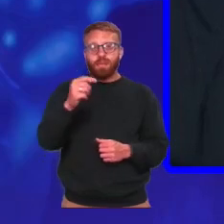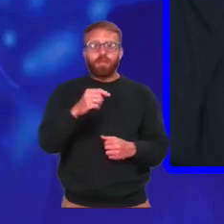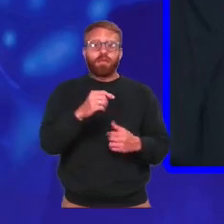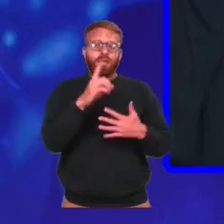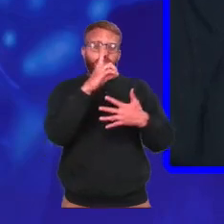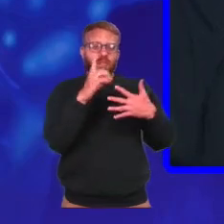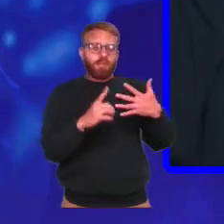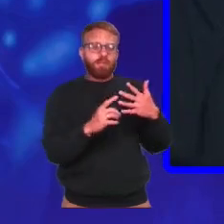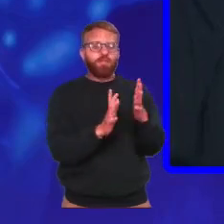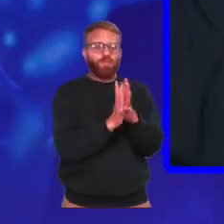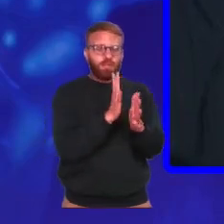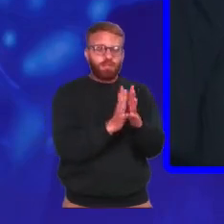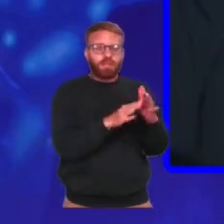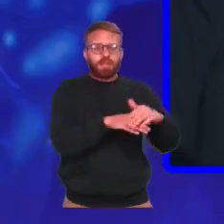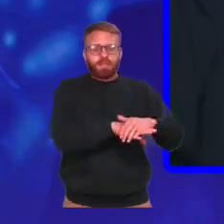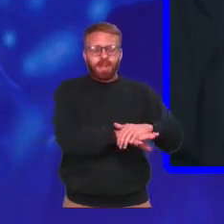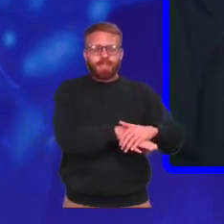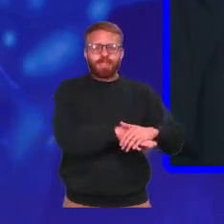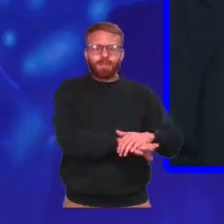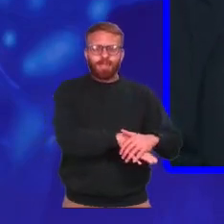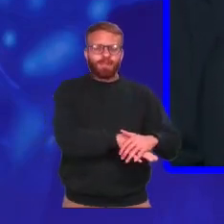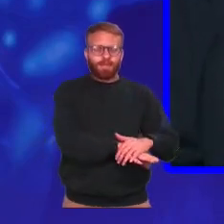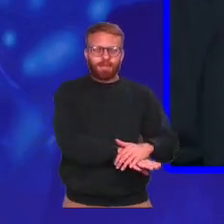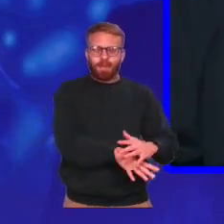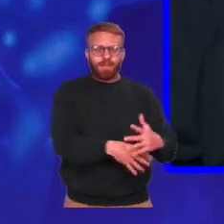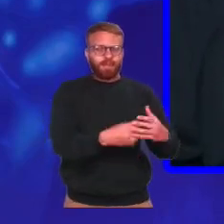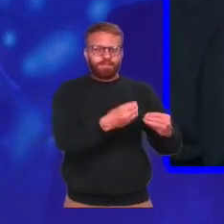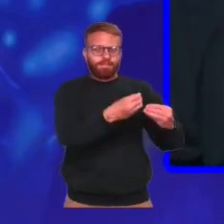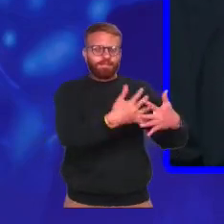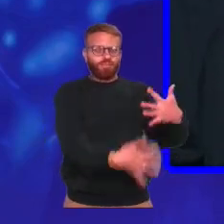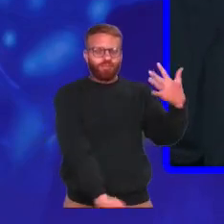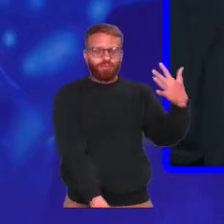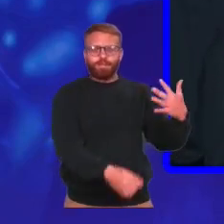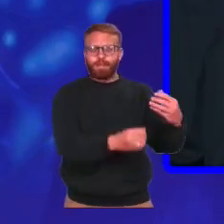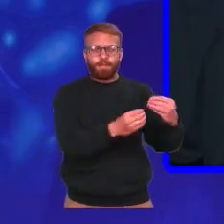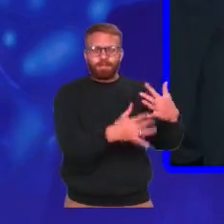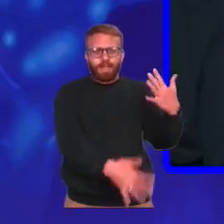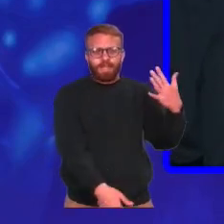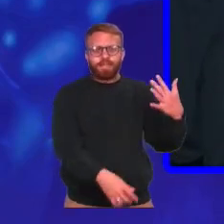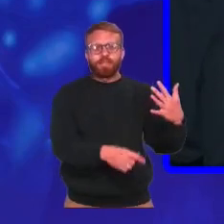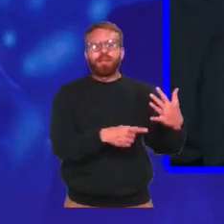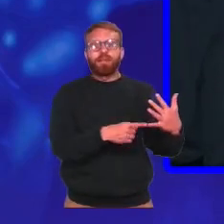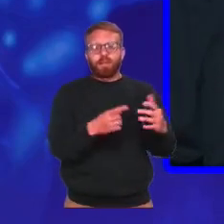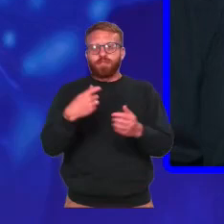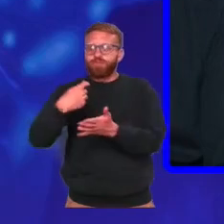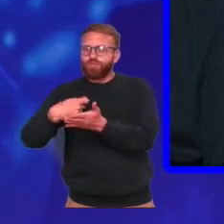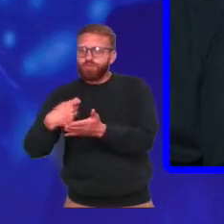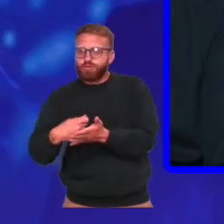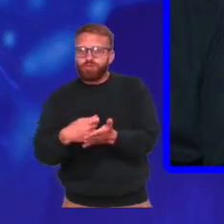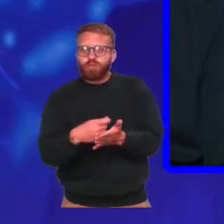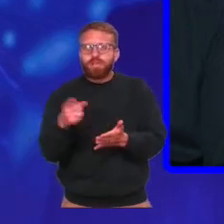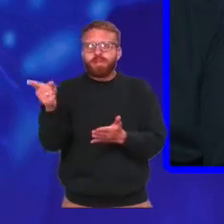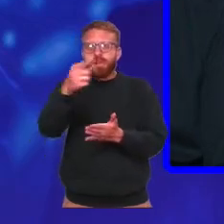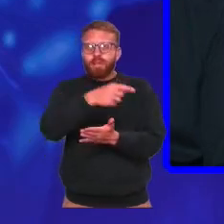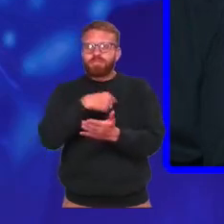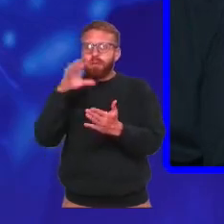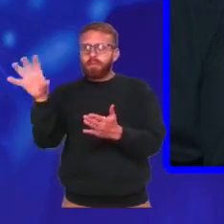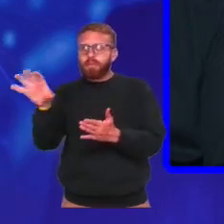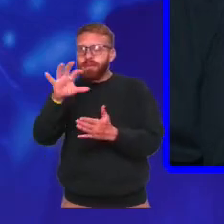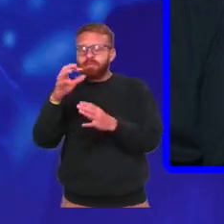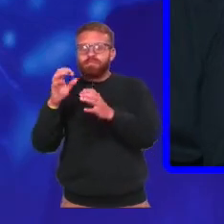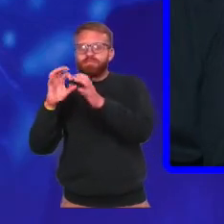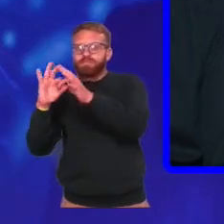huge. So that is definitely an area where we work a lot with external partners just to make it possible, because it's a